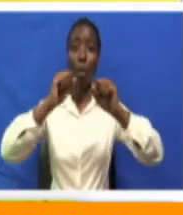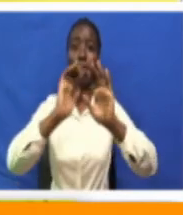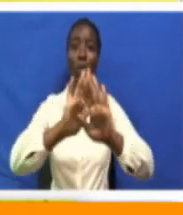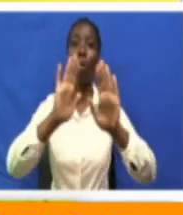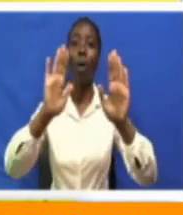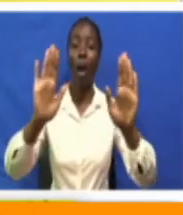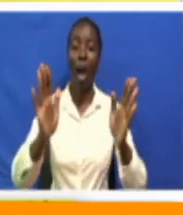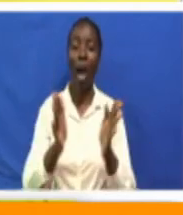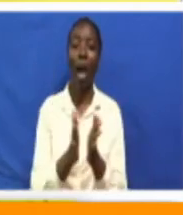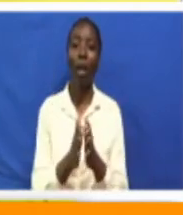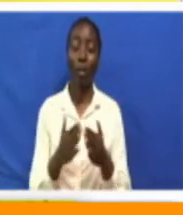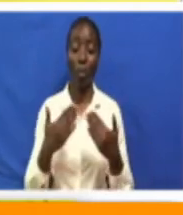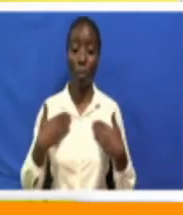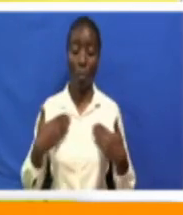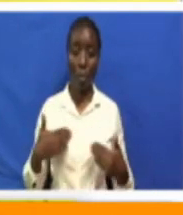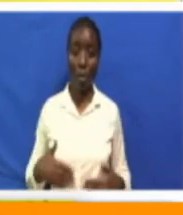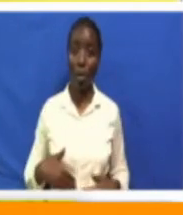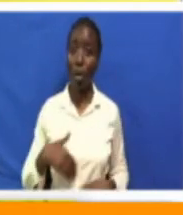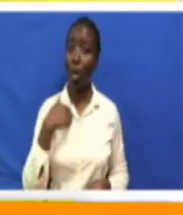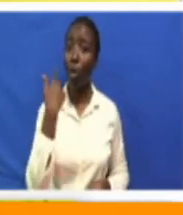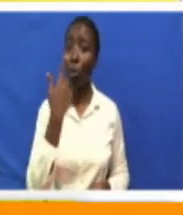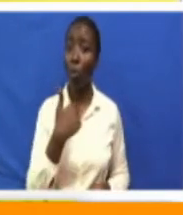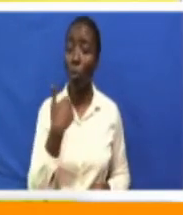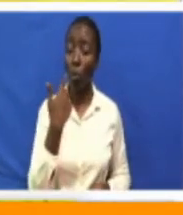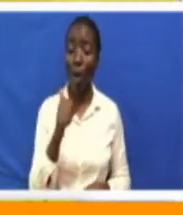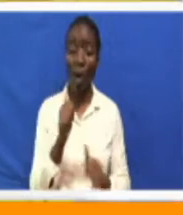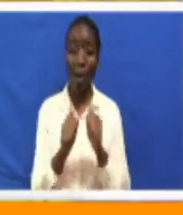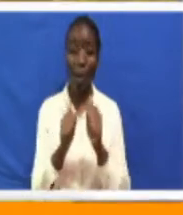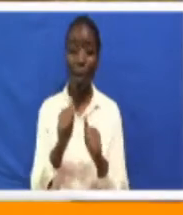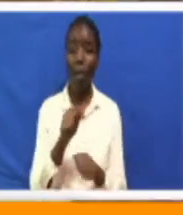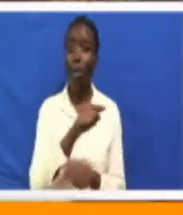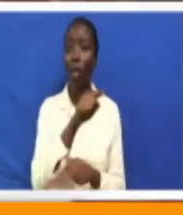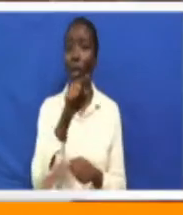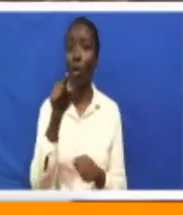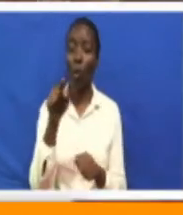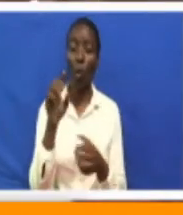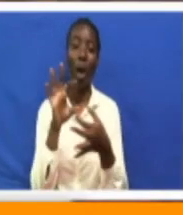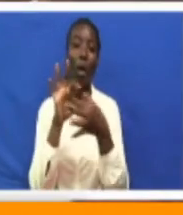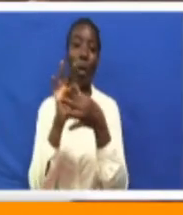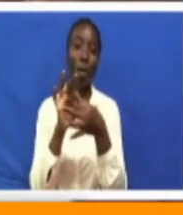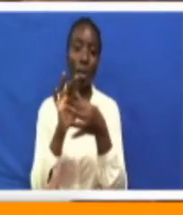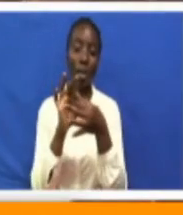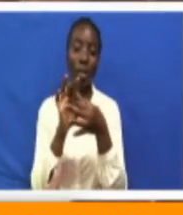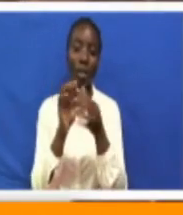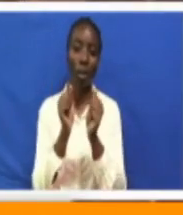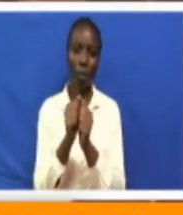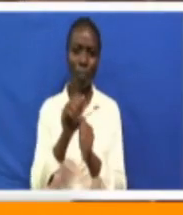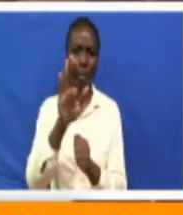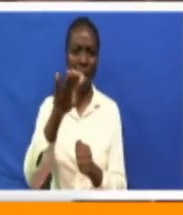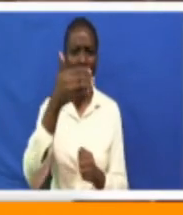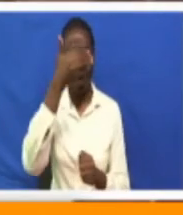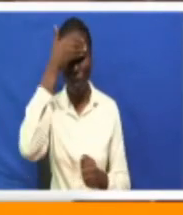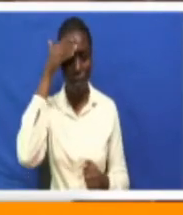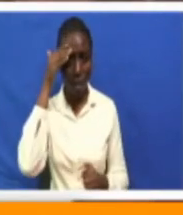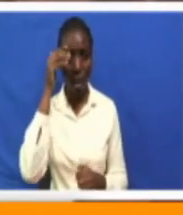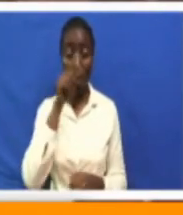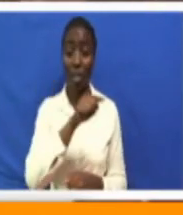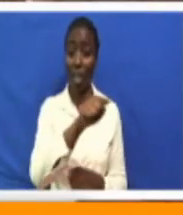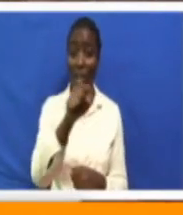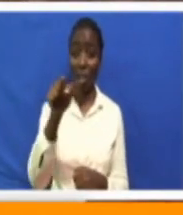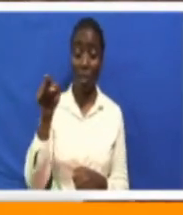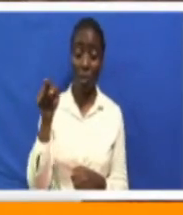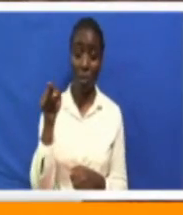and of whose body you are a member do not forget that you have